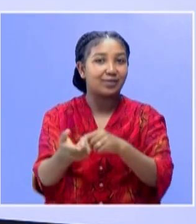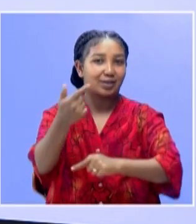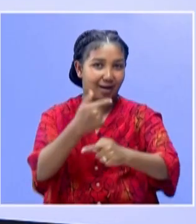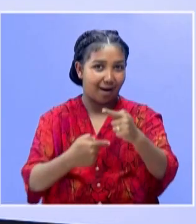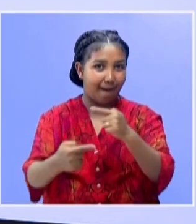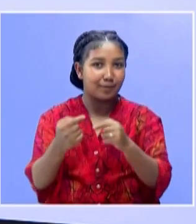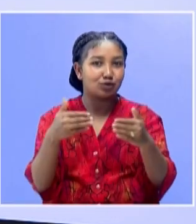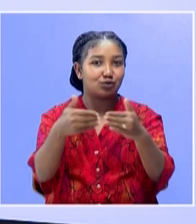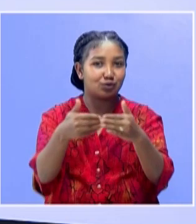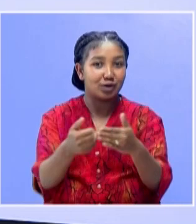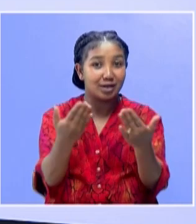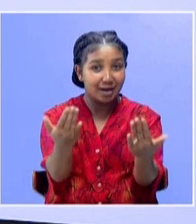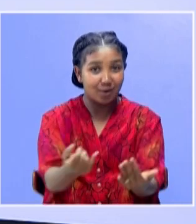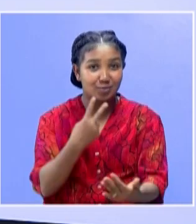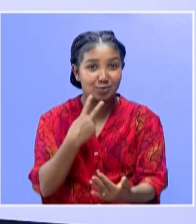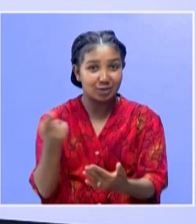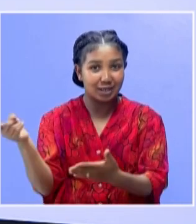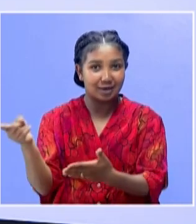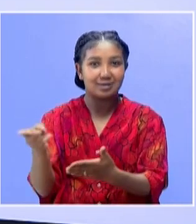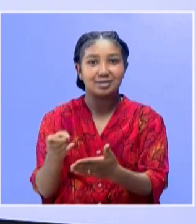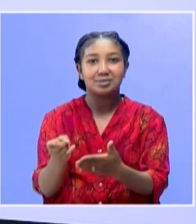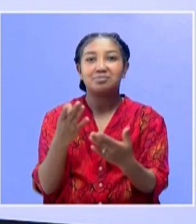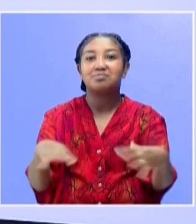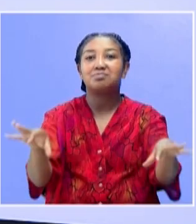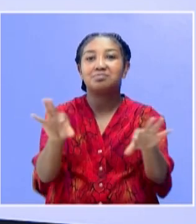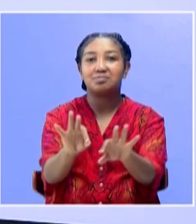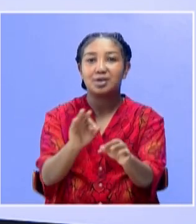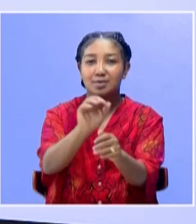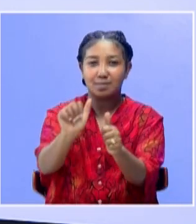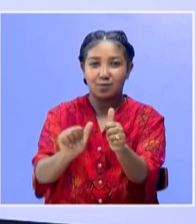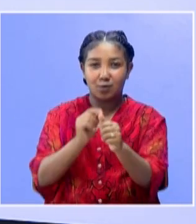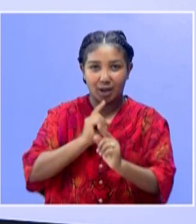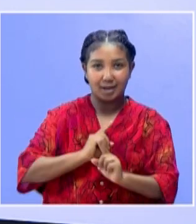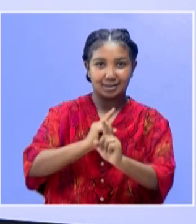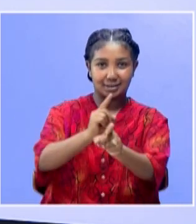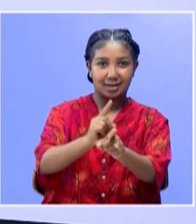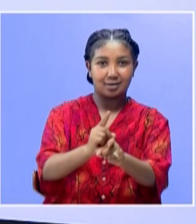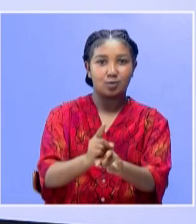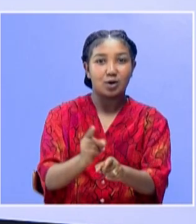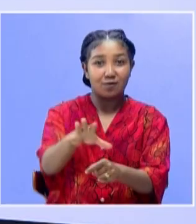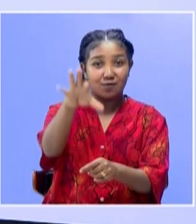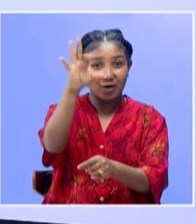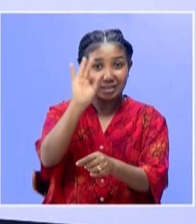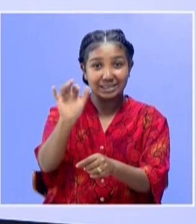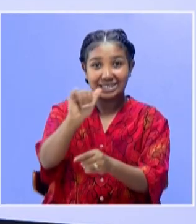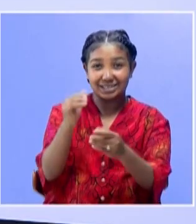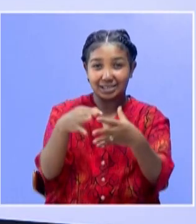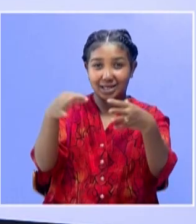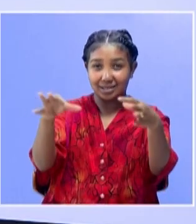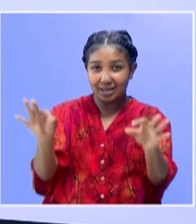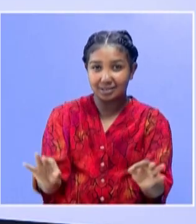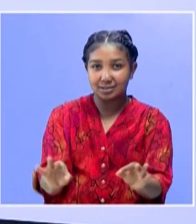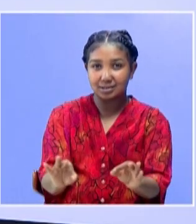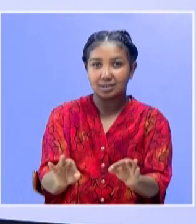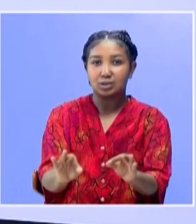come soon. Now, look, what do we need to see before we answer? When you find out such sentences with a